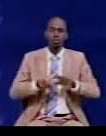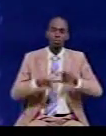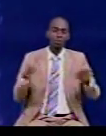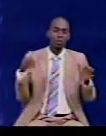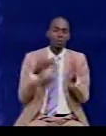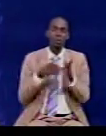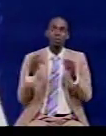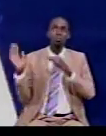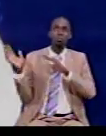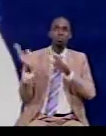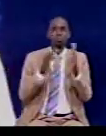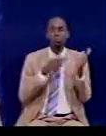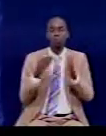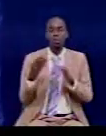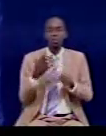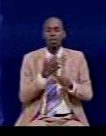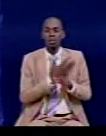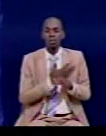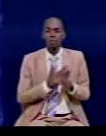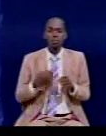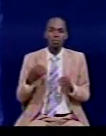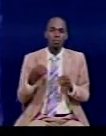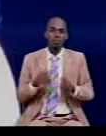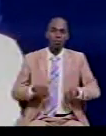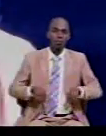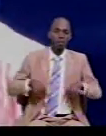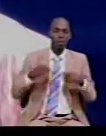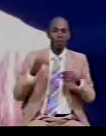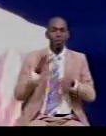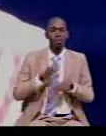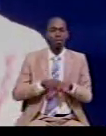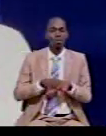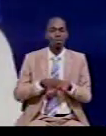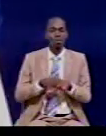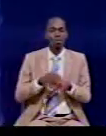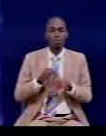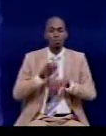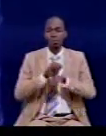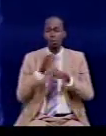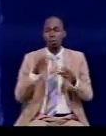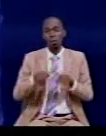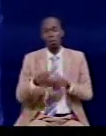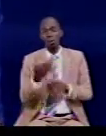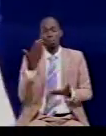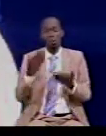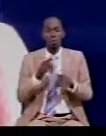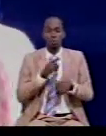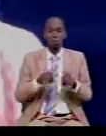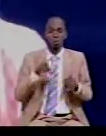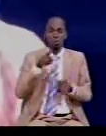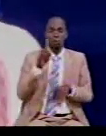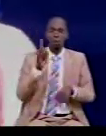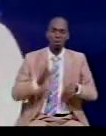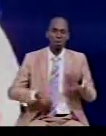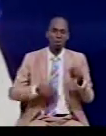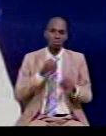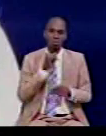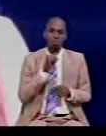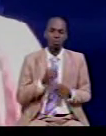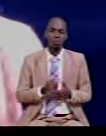wrath. Others may, but he cannot. Now, with a digital